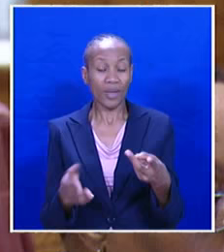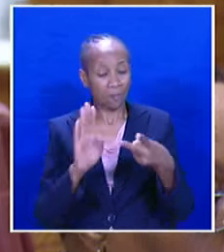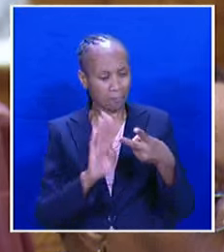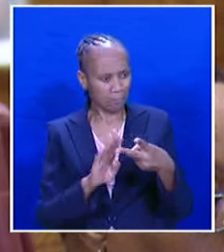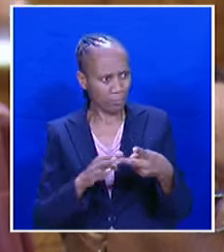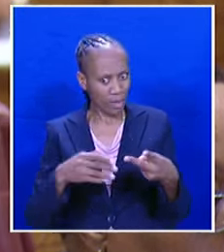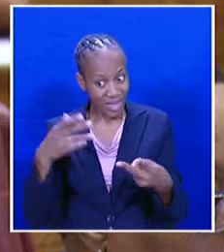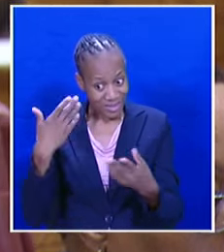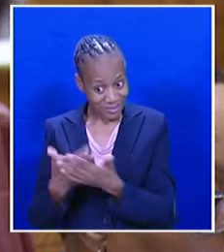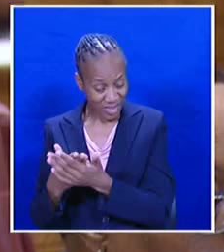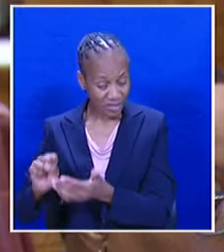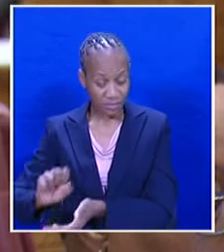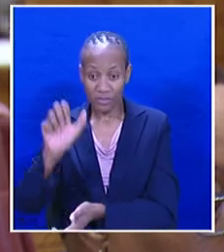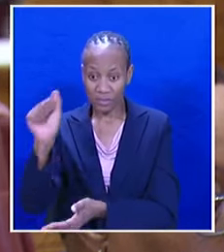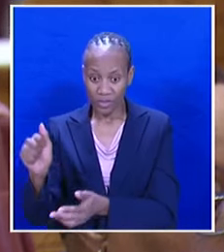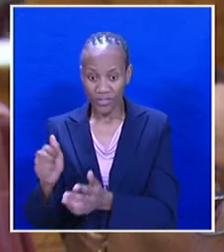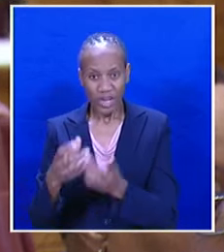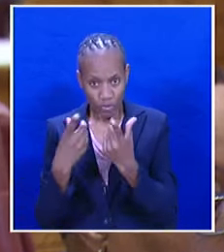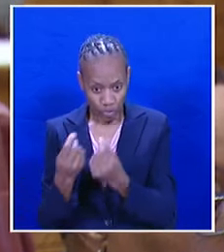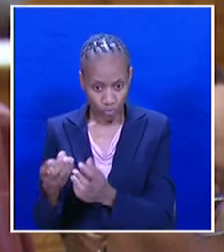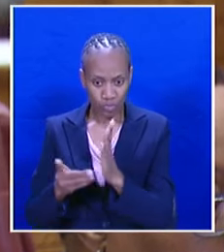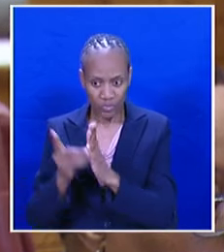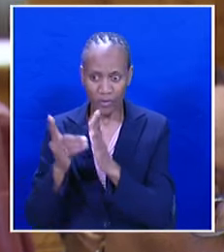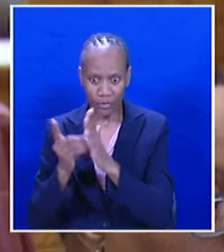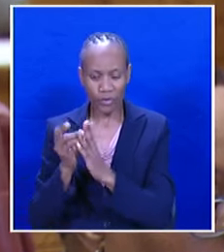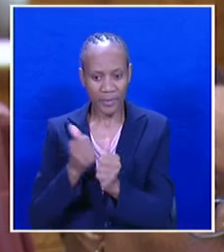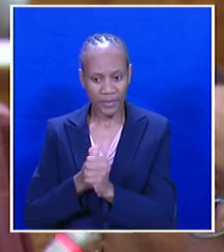on development packages for the rest of Africa? Thank you.